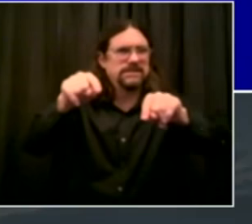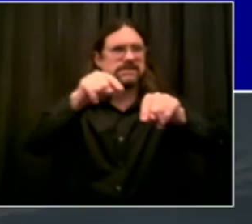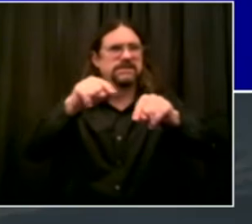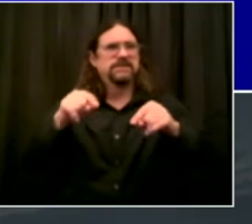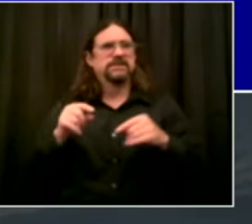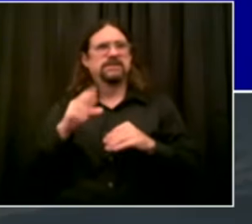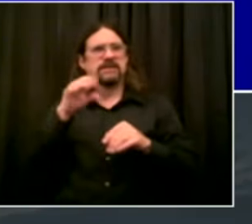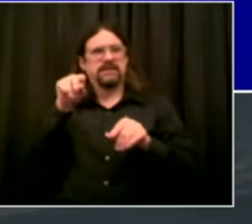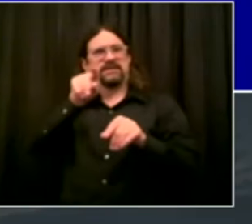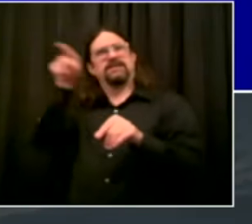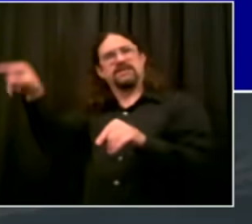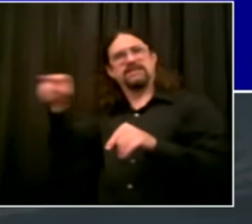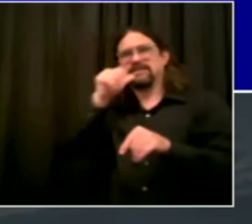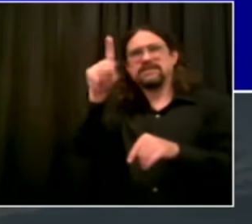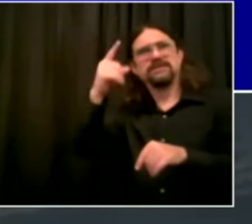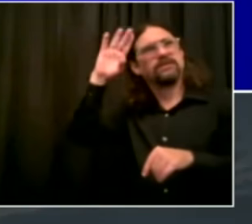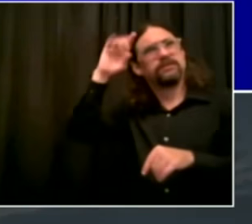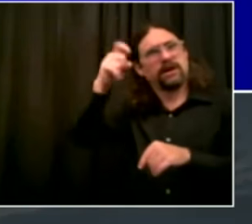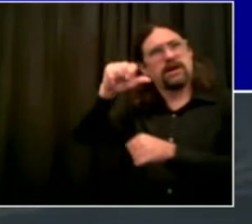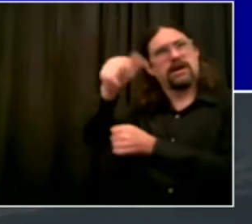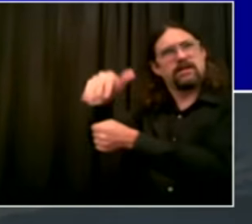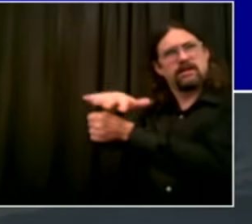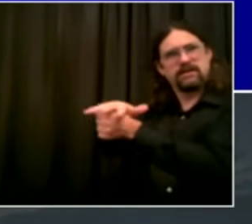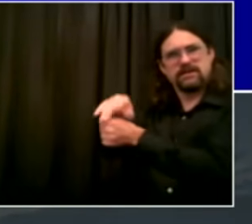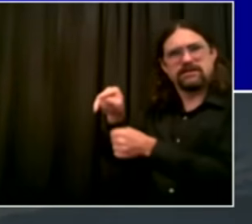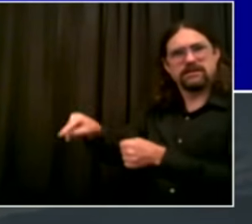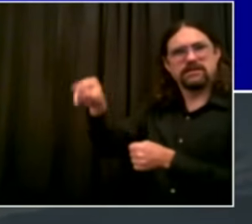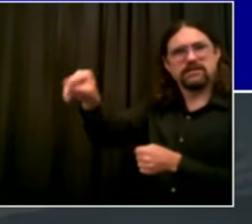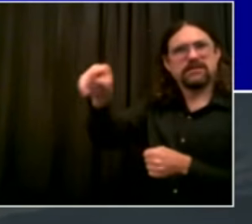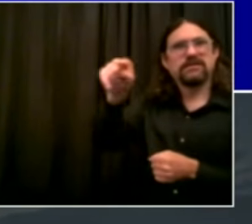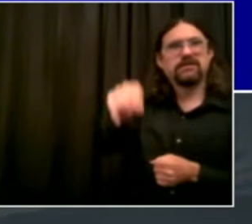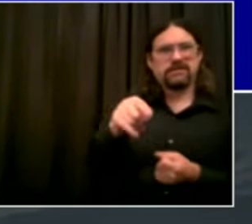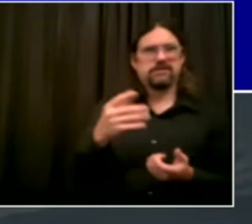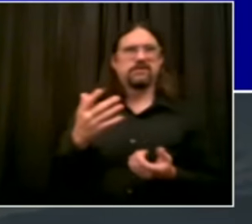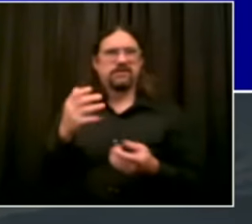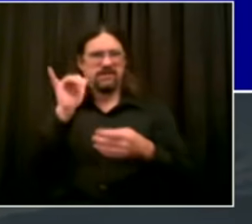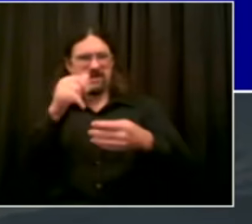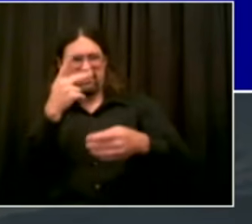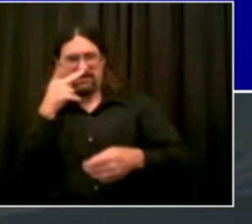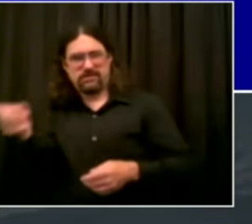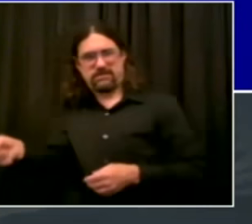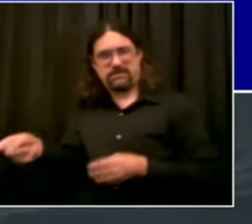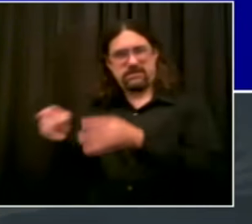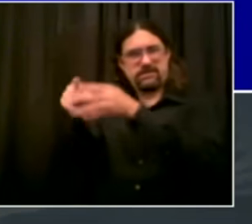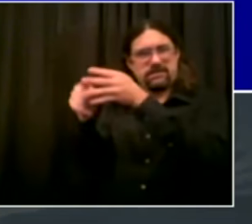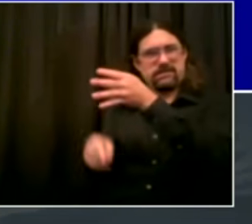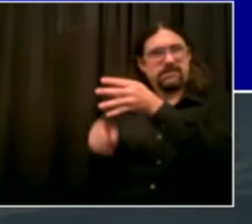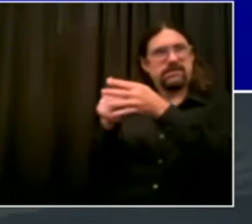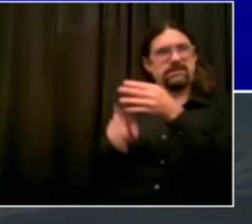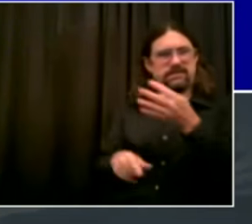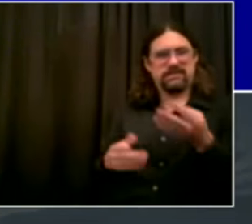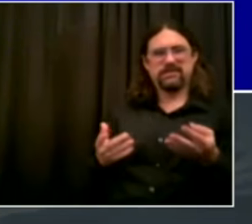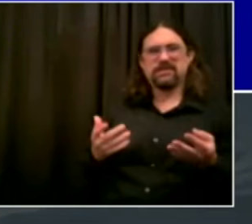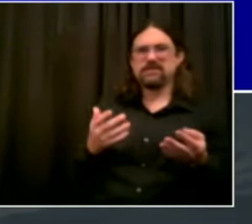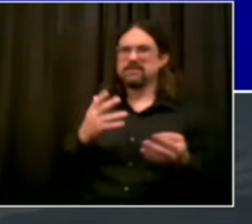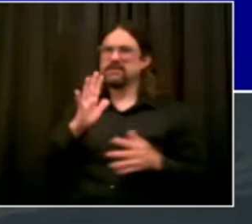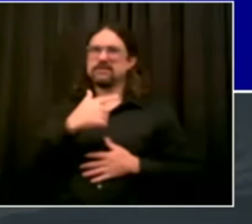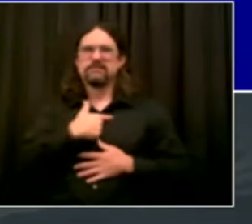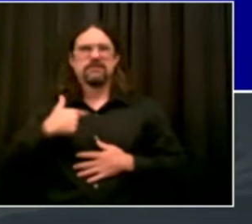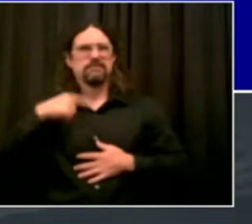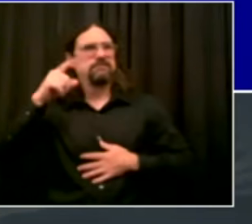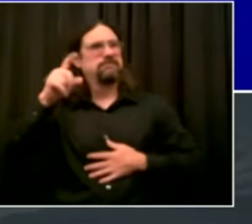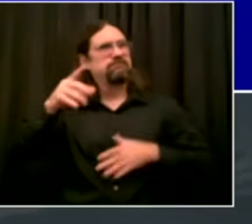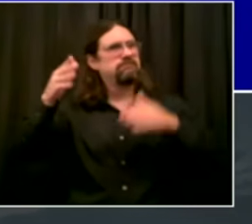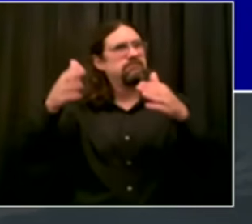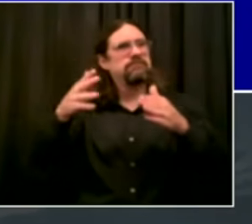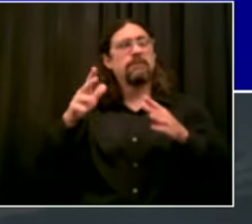truly want to be clear, this is something that can be addressed. We have the tools and the measures. We need a lot of cooperation from all the